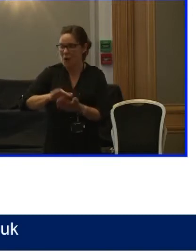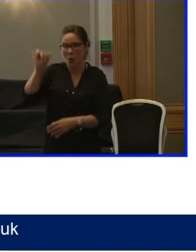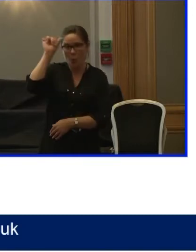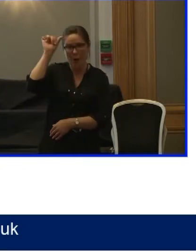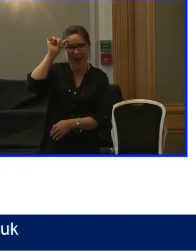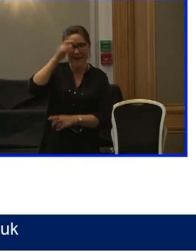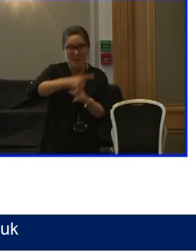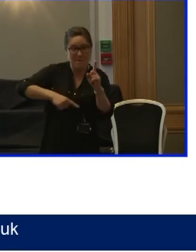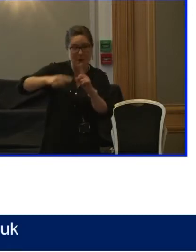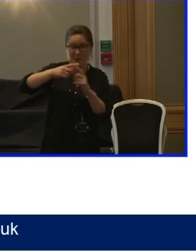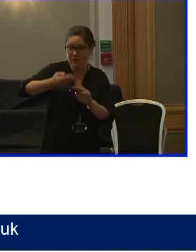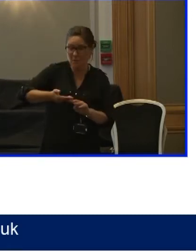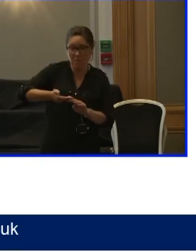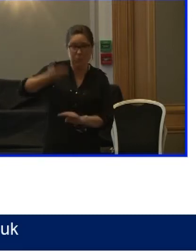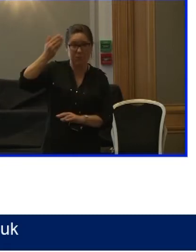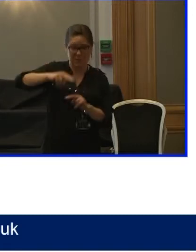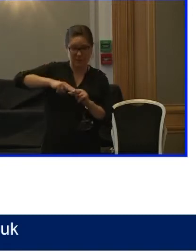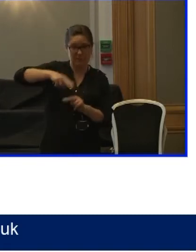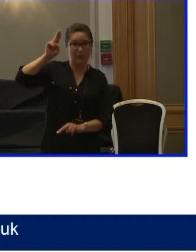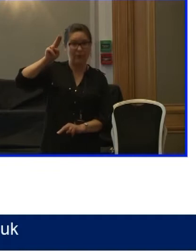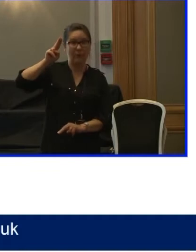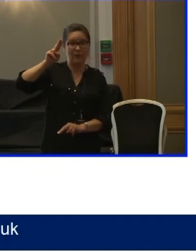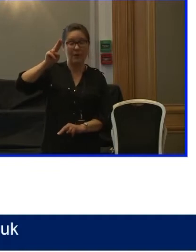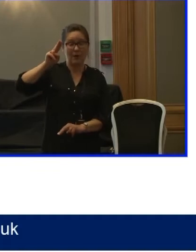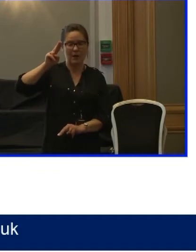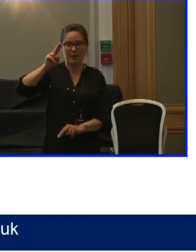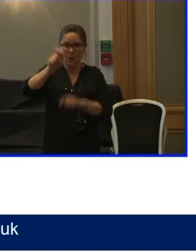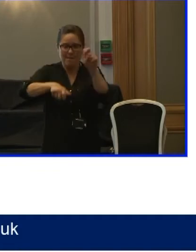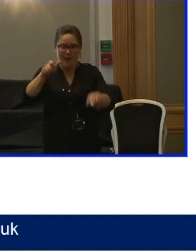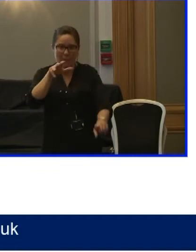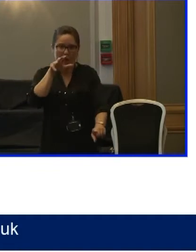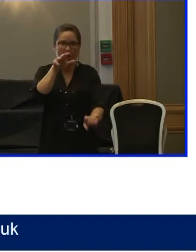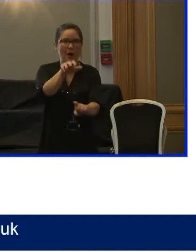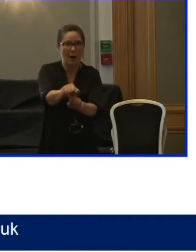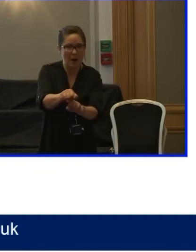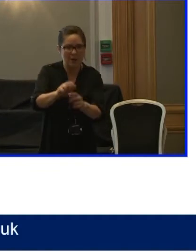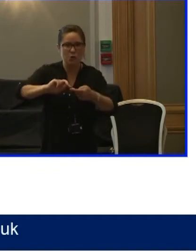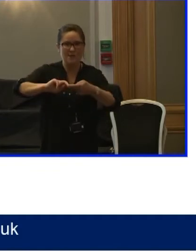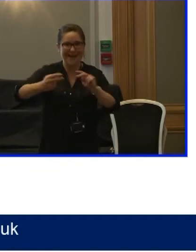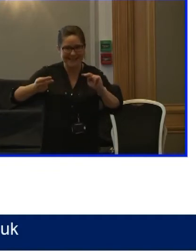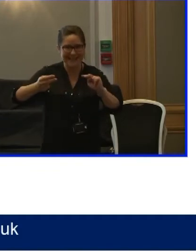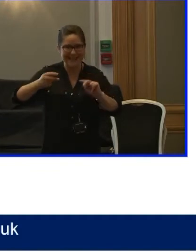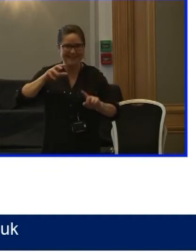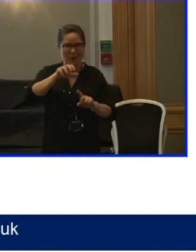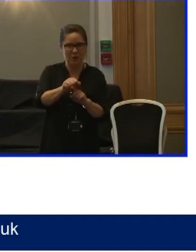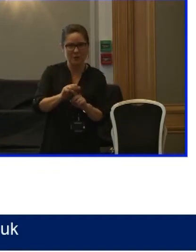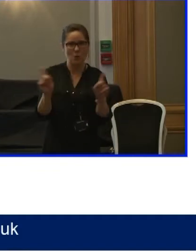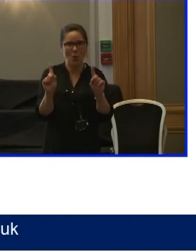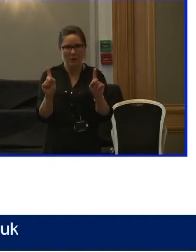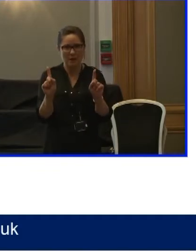the number of people who were given a genetic diagnosis, or at least know and understand their